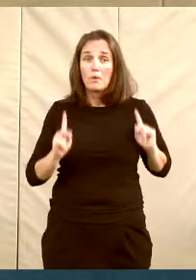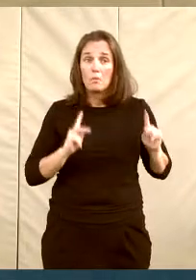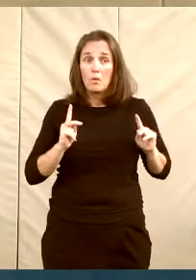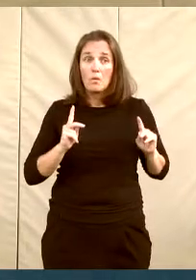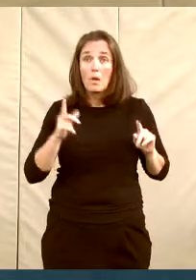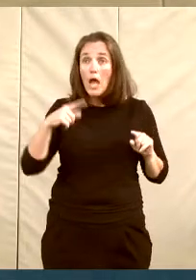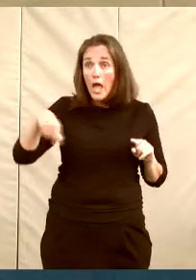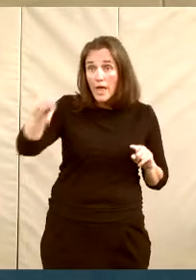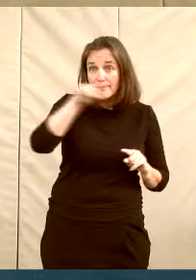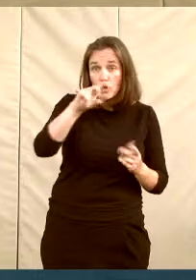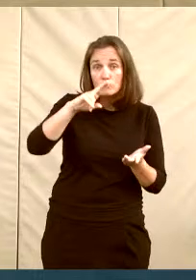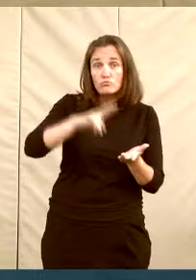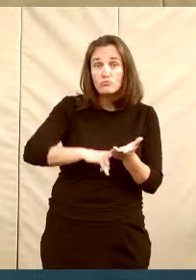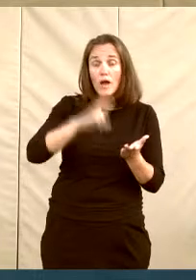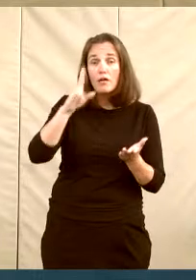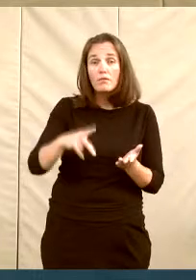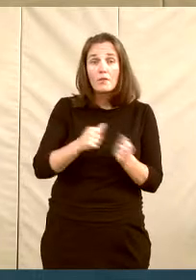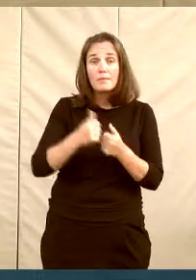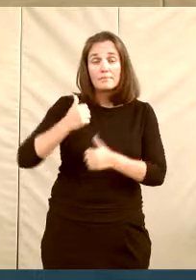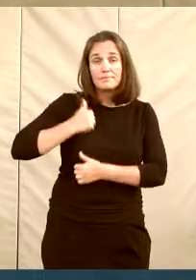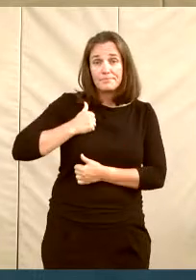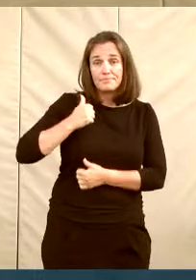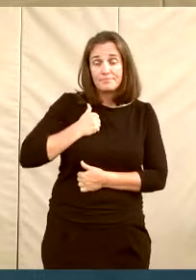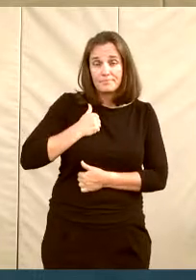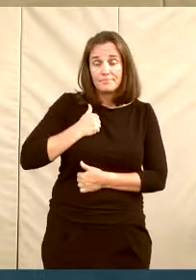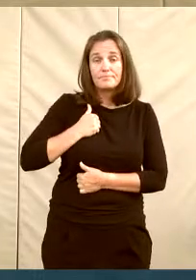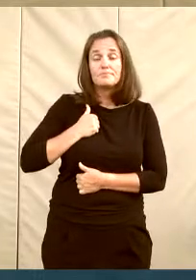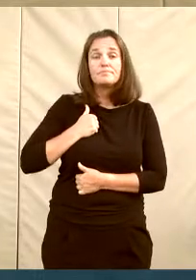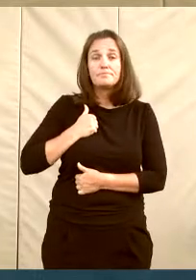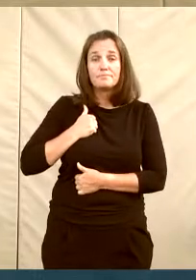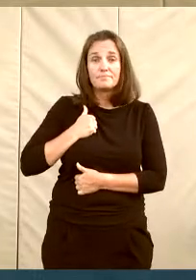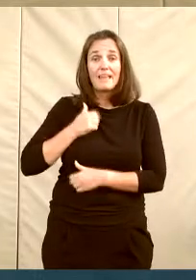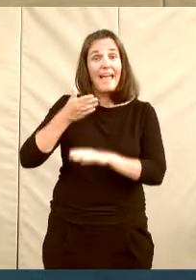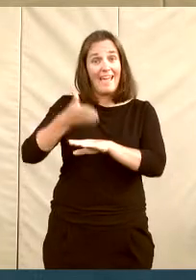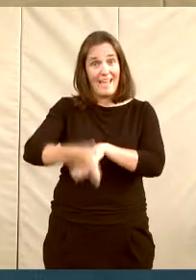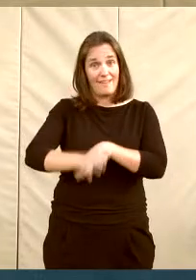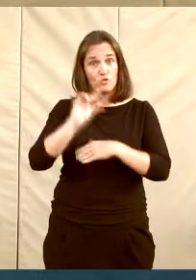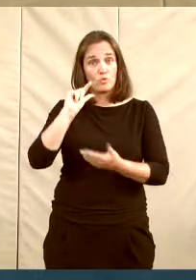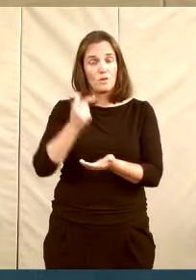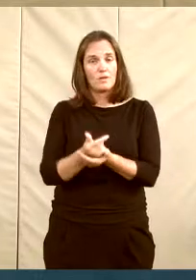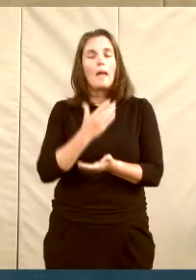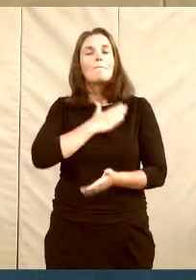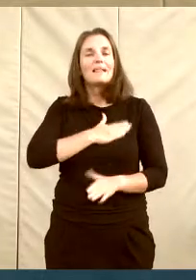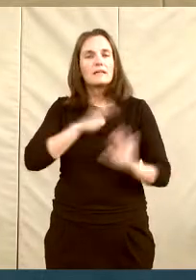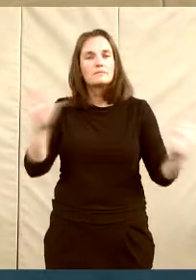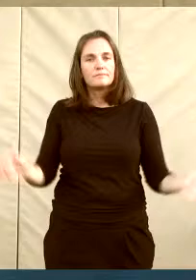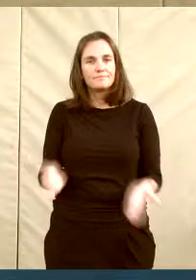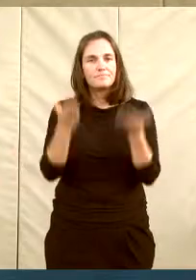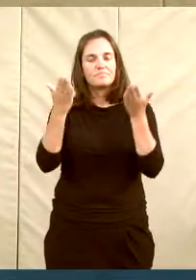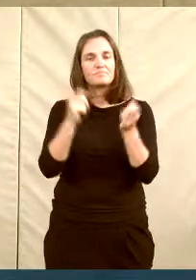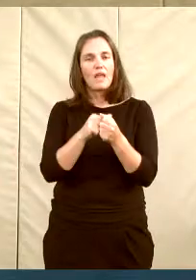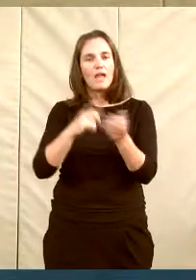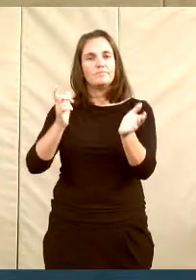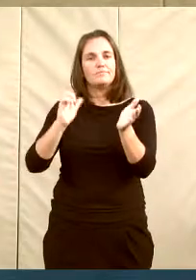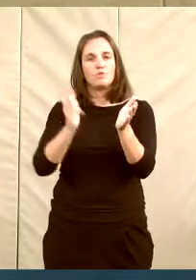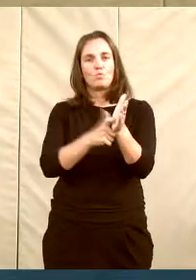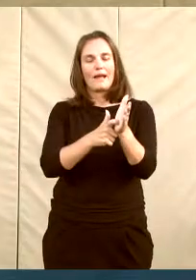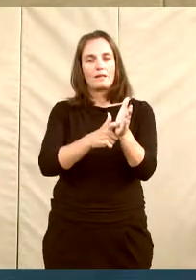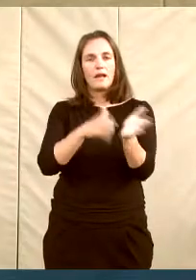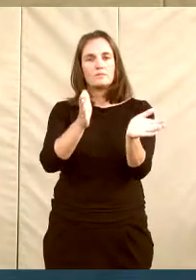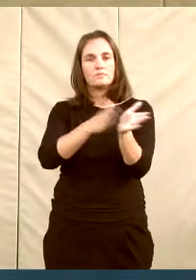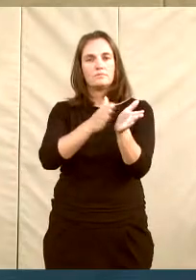are joining a branch of our nation's armed forces after graduation, please stand and be recognized.